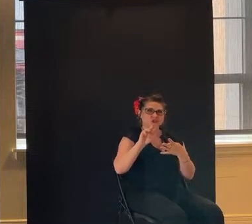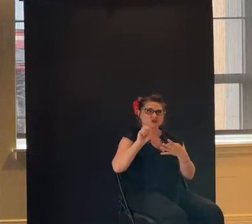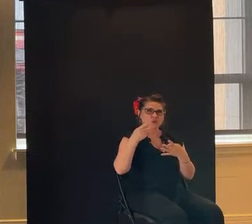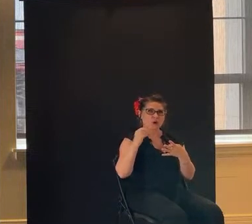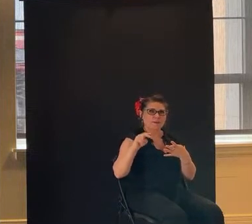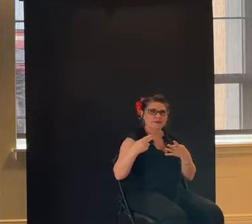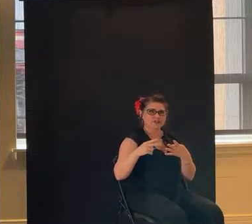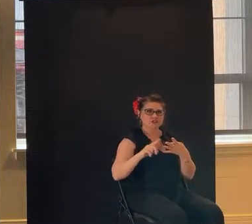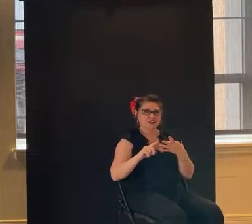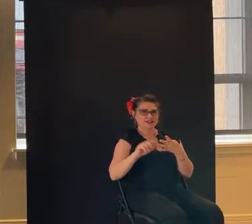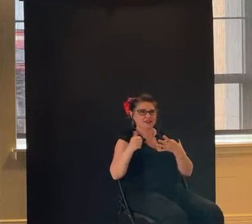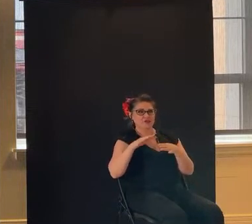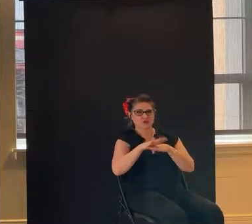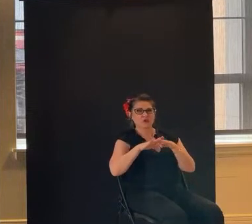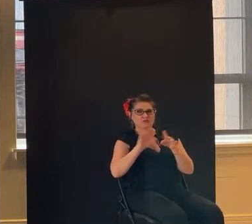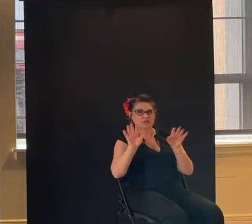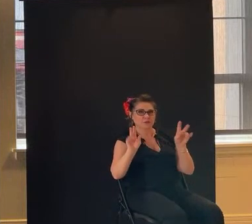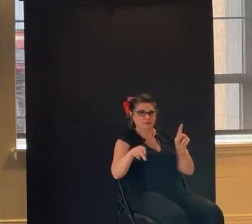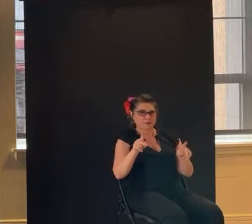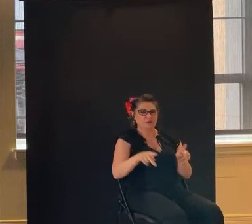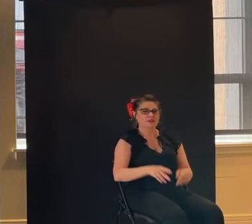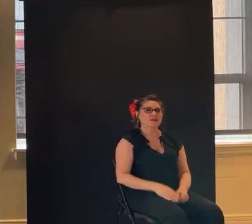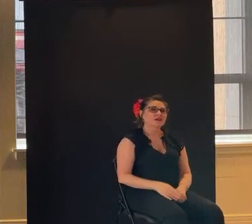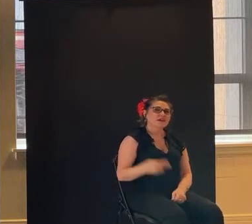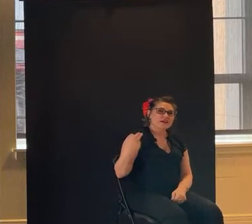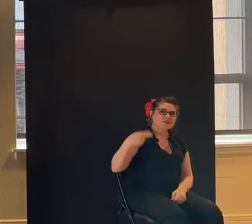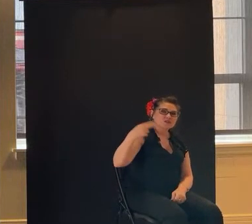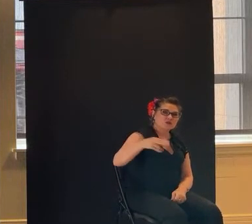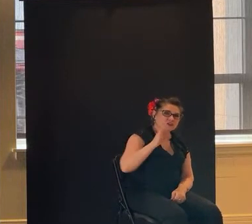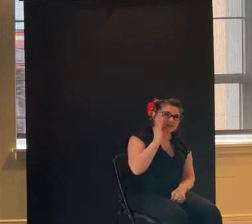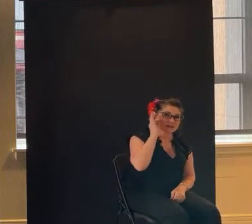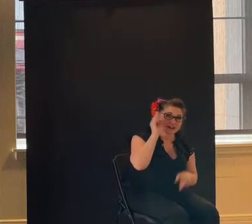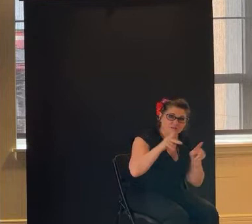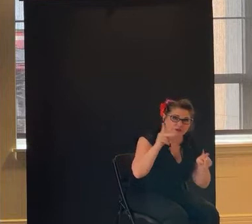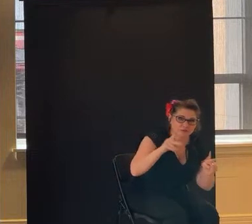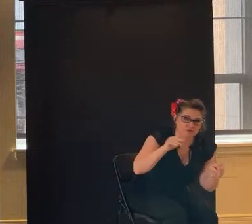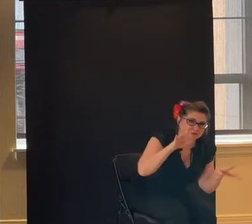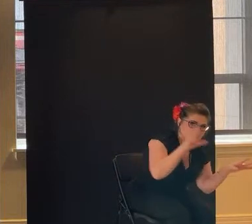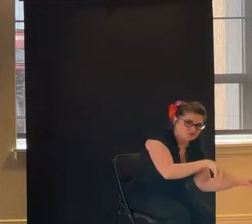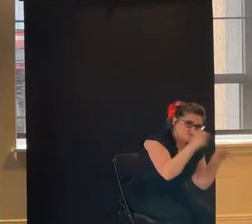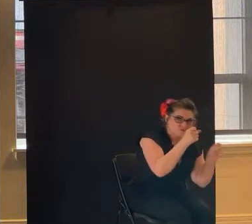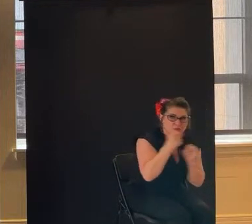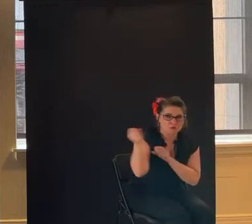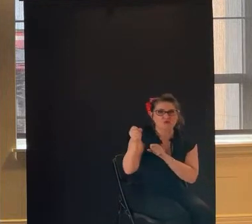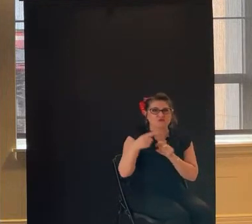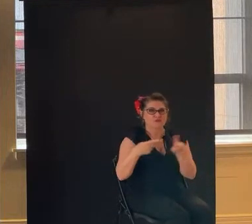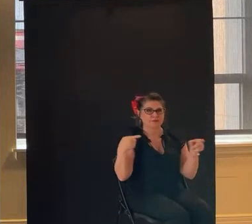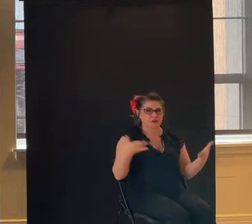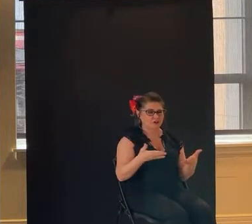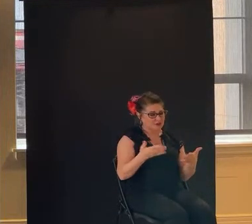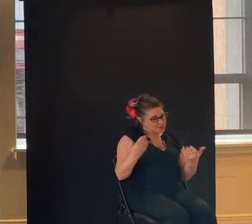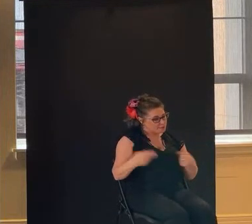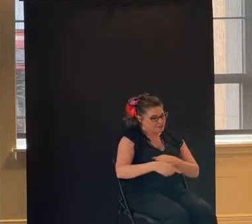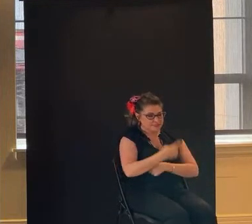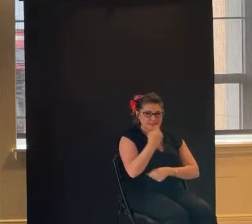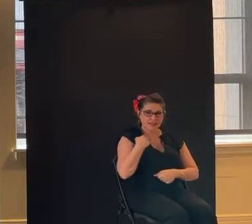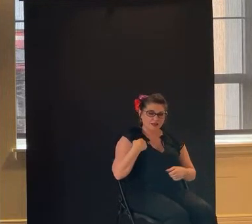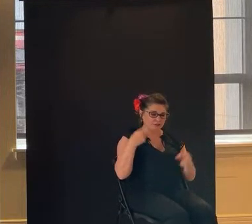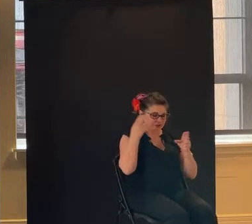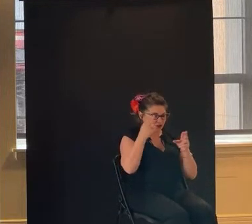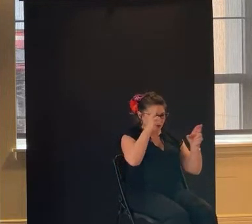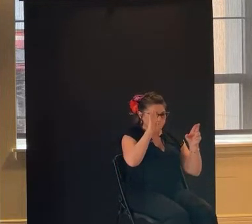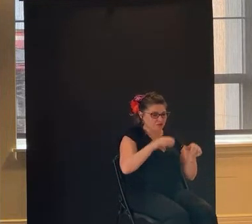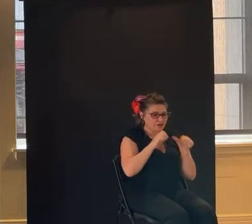people. Historically, Native communities were forcibly removed from this place, but today we honor their continued endurance with